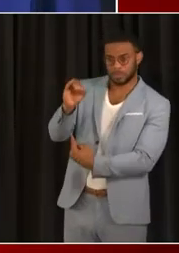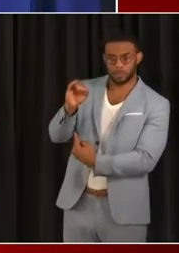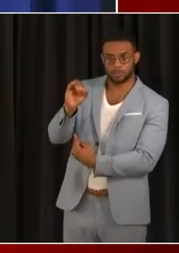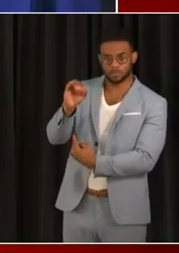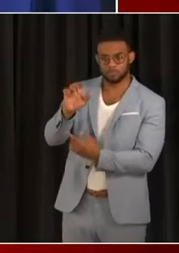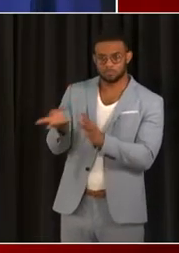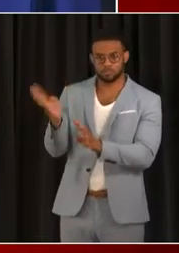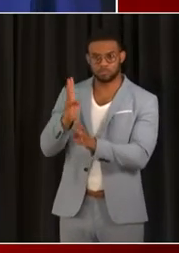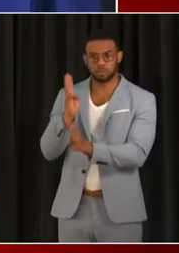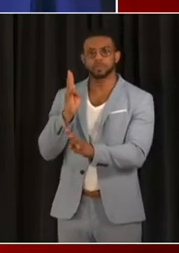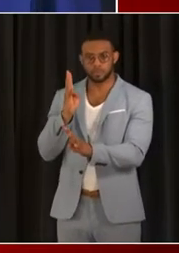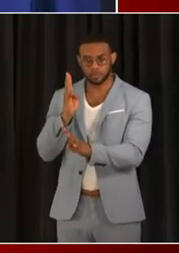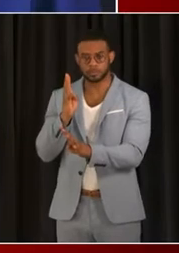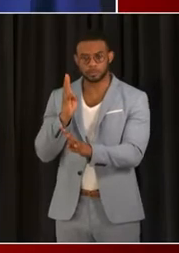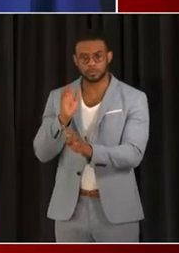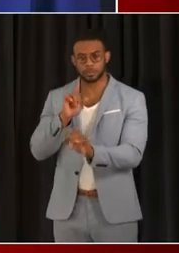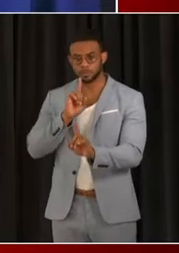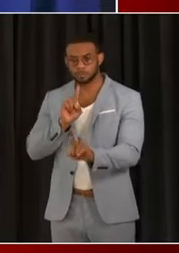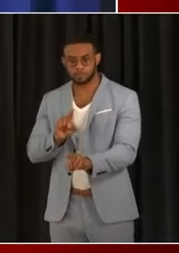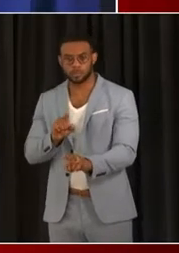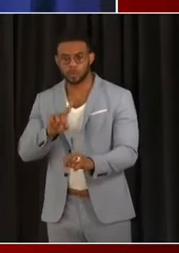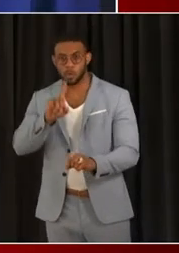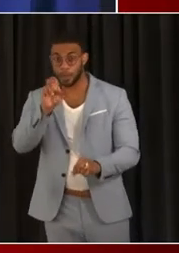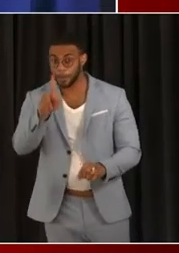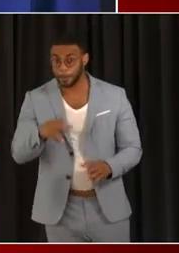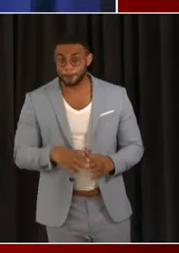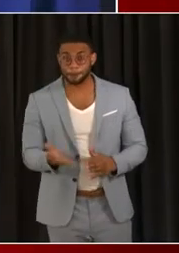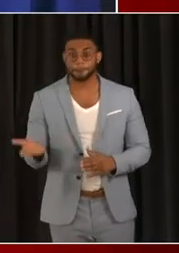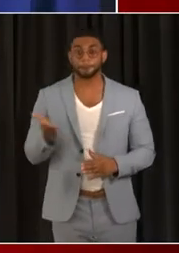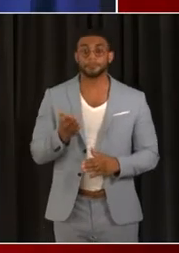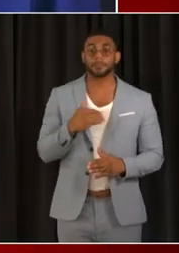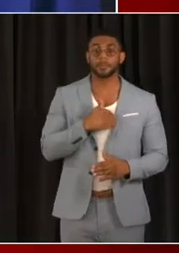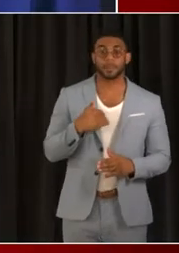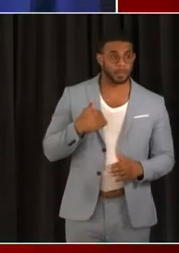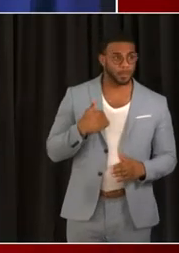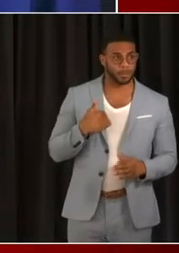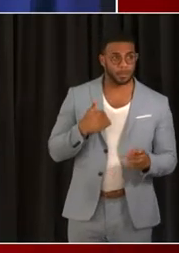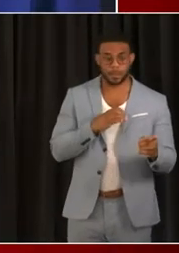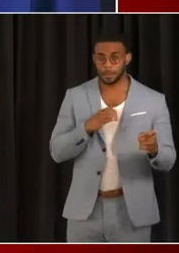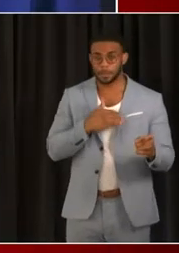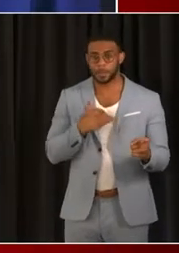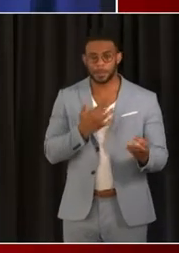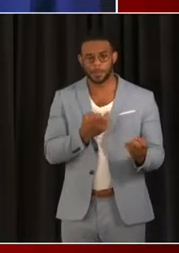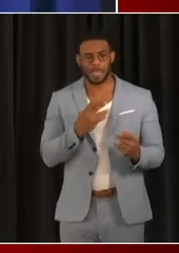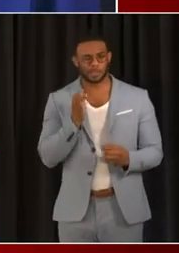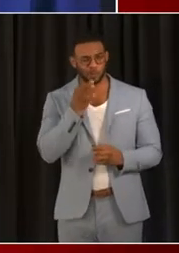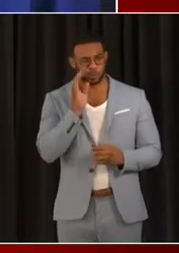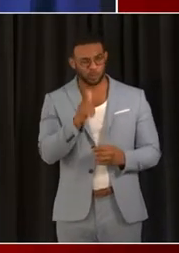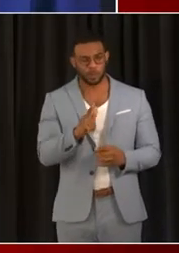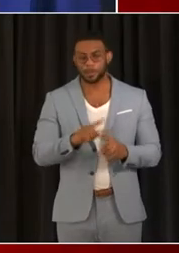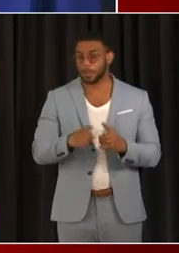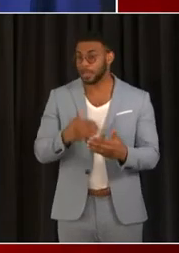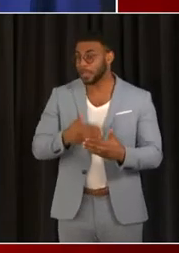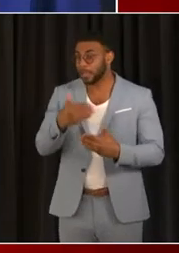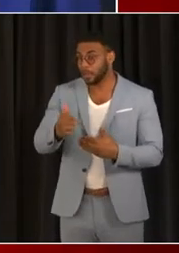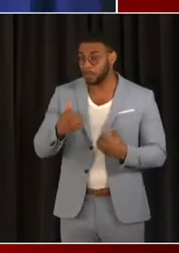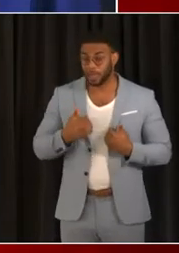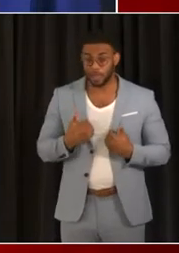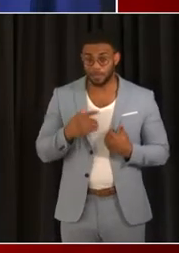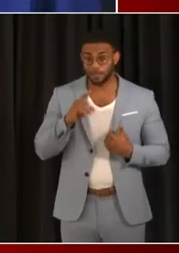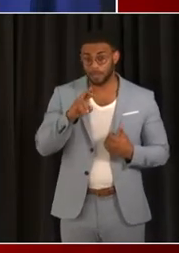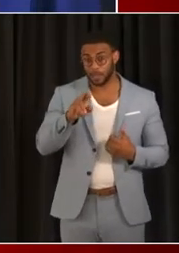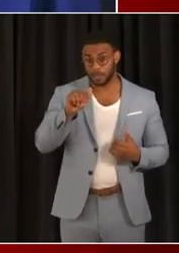actually press 0, and that will get you queued into the conversation. And we're going to bring Councilmember McDuffie back into the conversation in a bit. But next